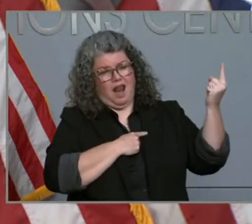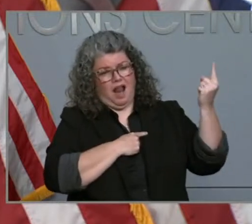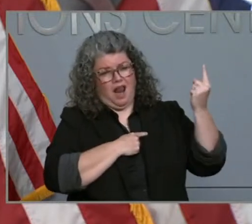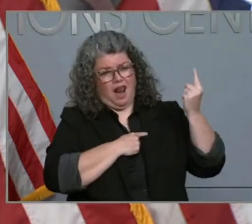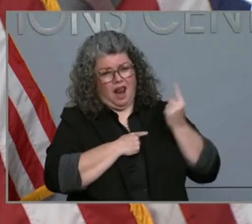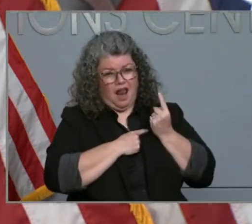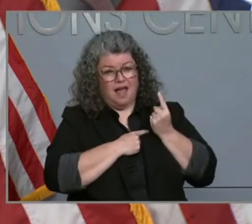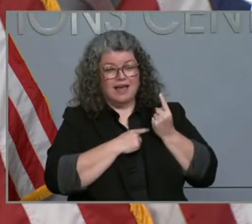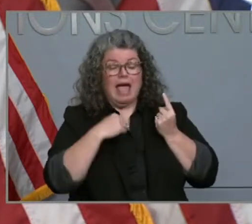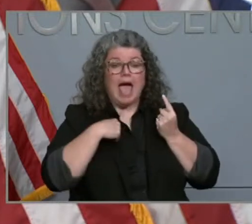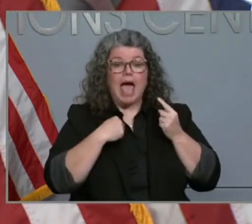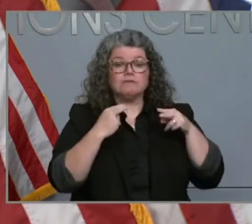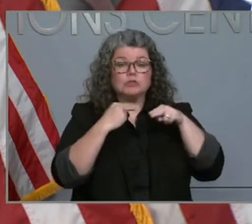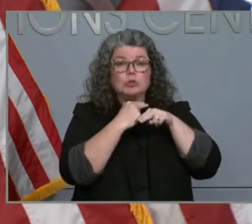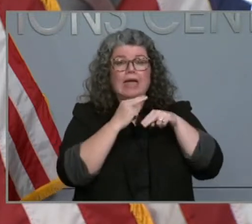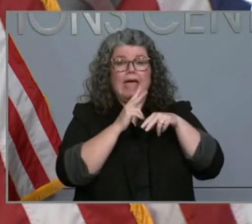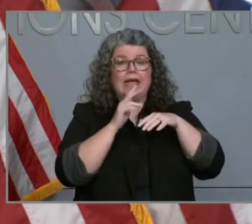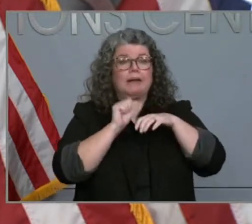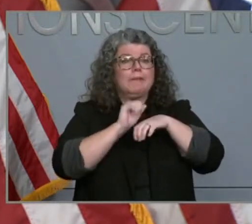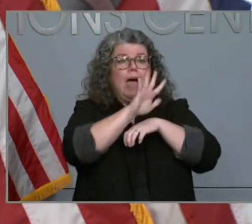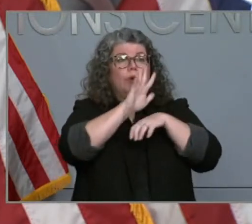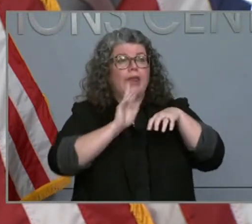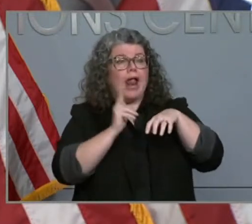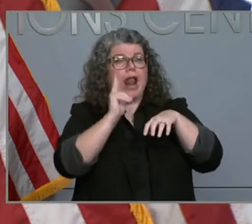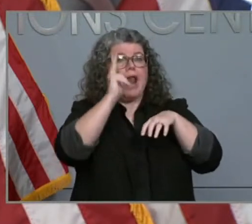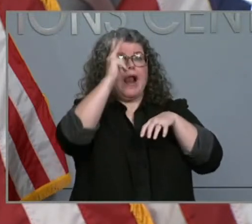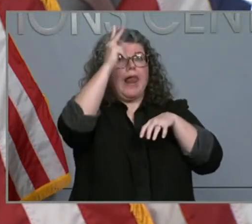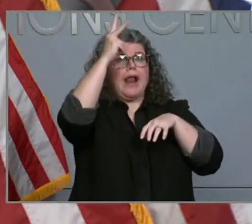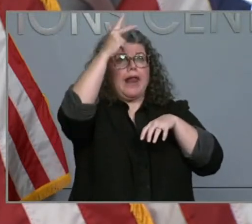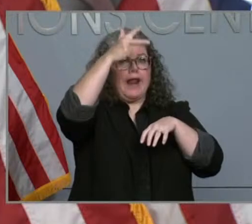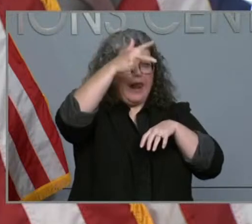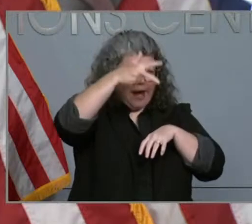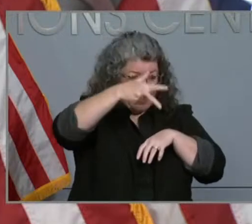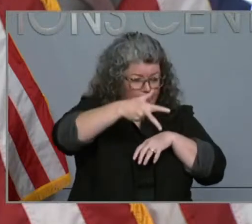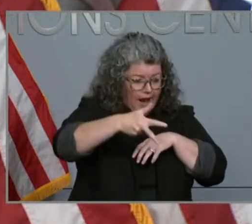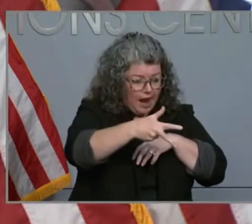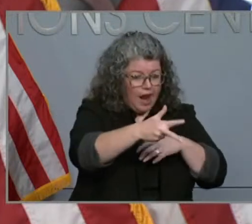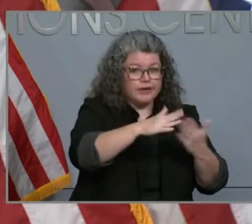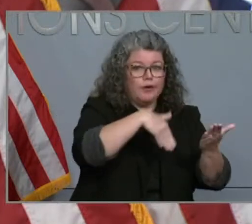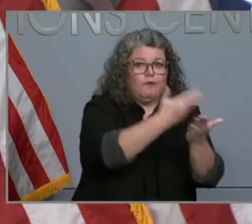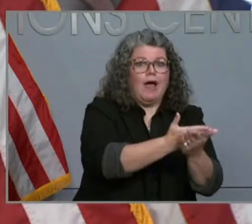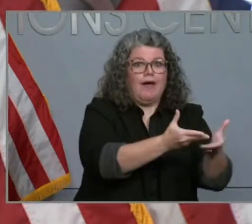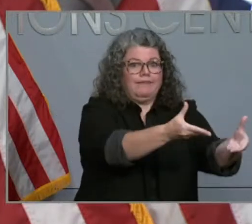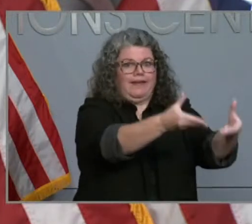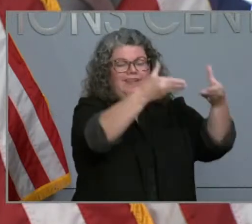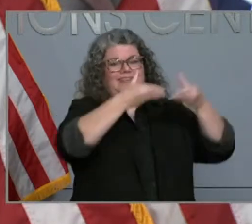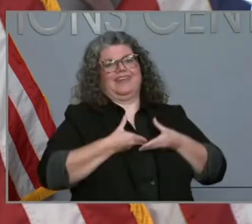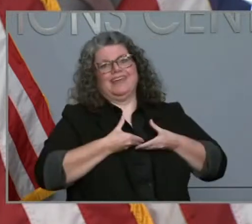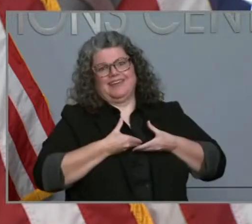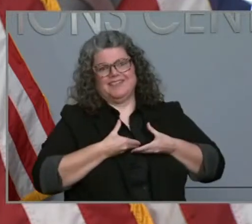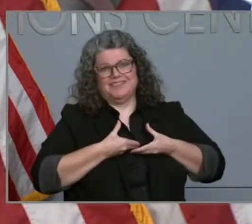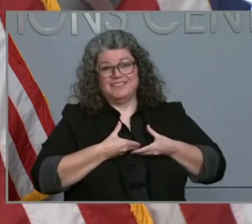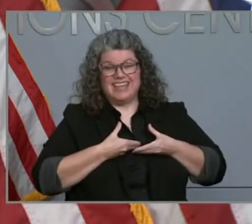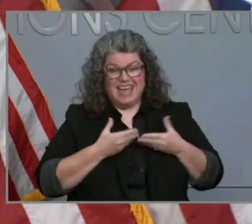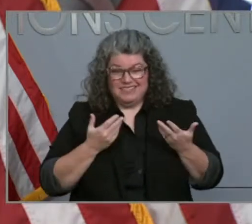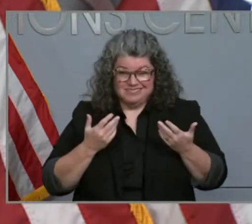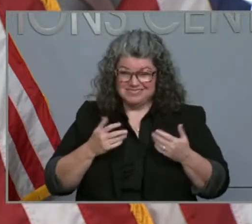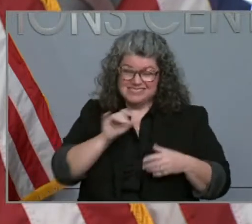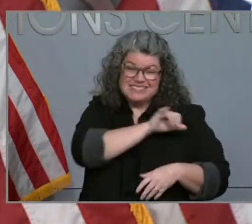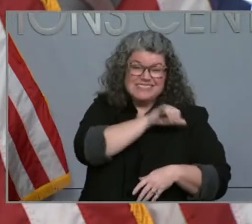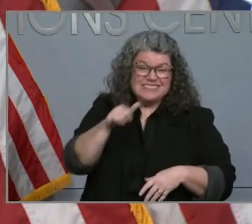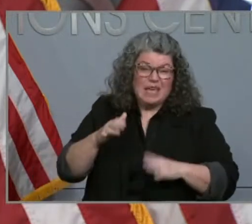down a 2-lane winding mountain road. So we, even in metropolitan Wake